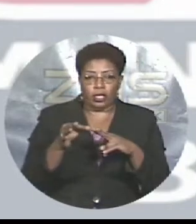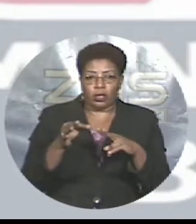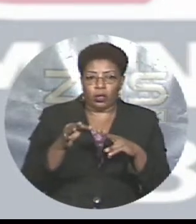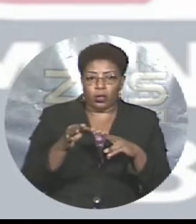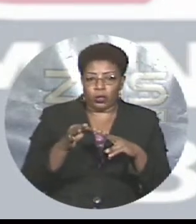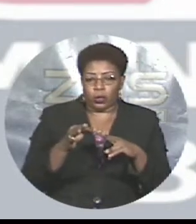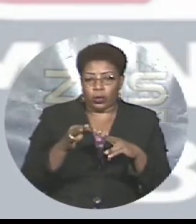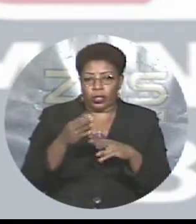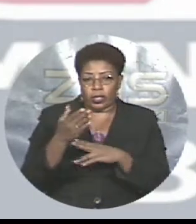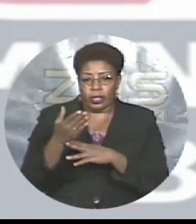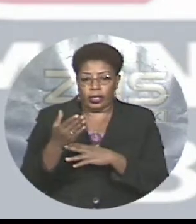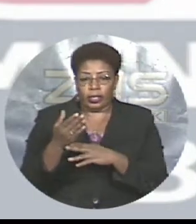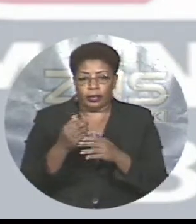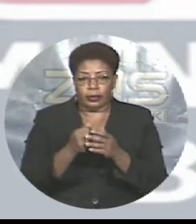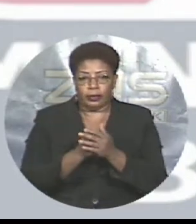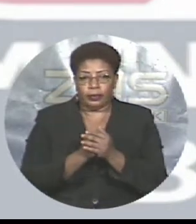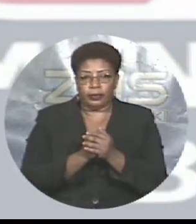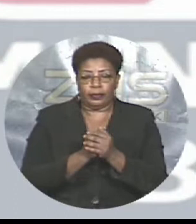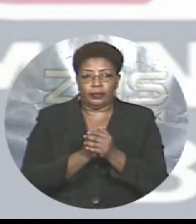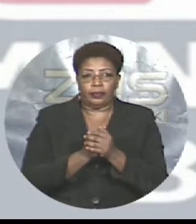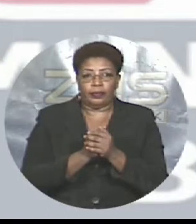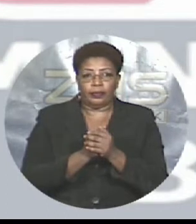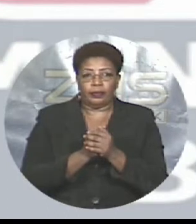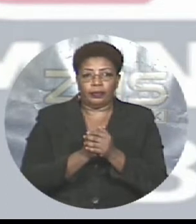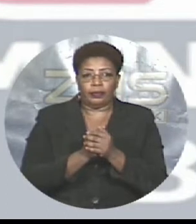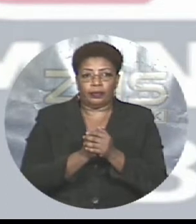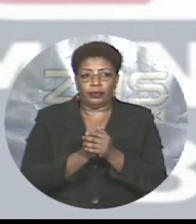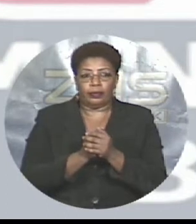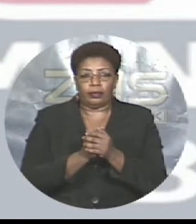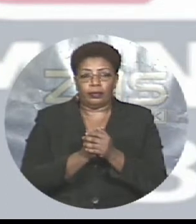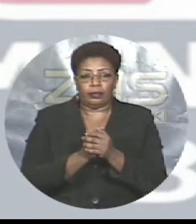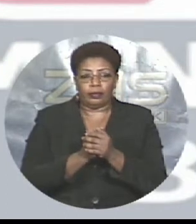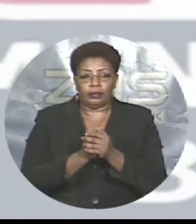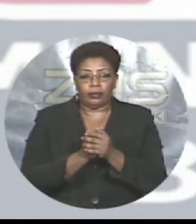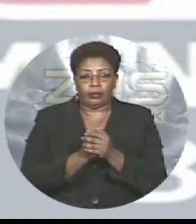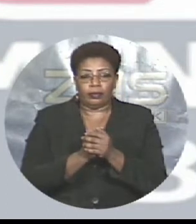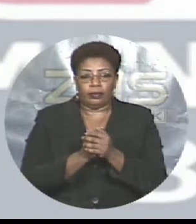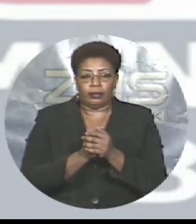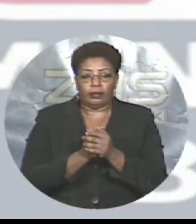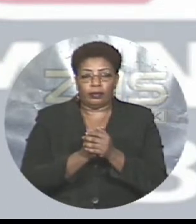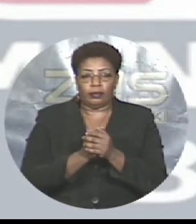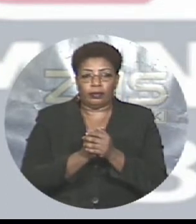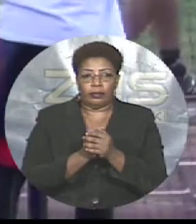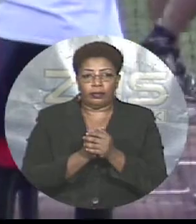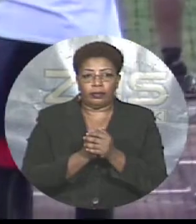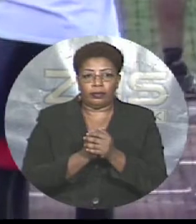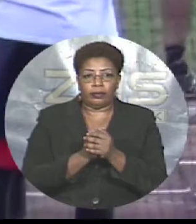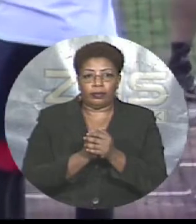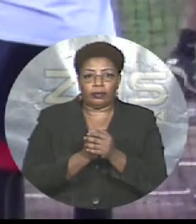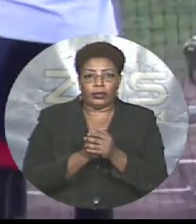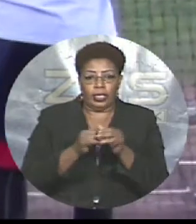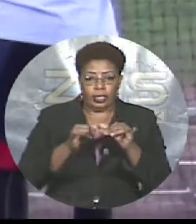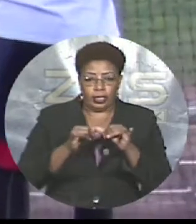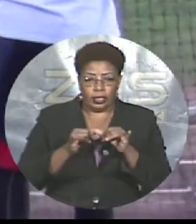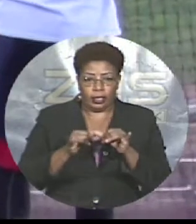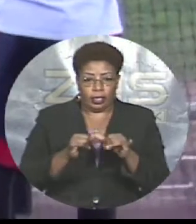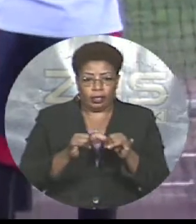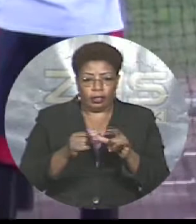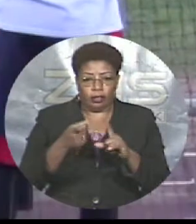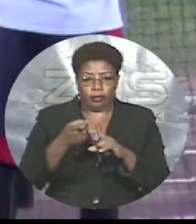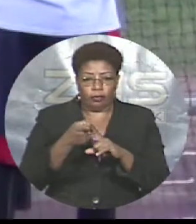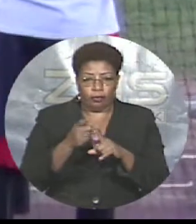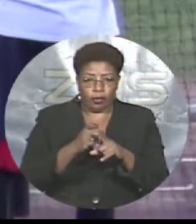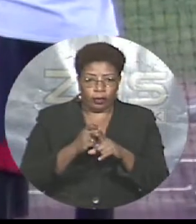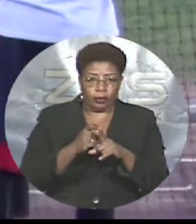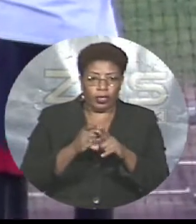appearance to go along with an RBI and a run scored. Bluefield beat Johnson City 5-2. Still on news from the